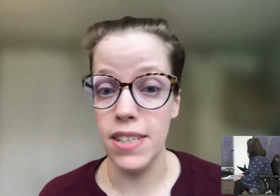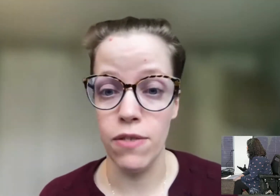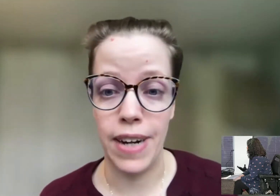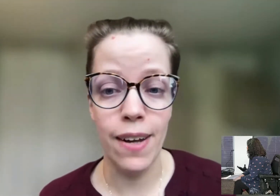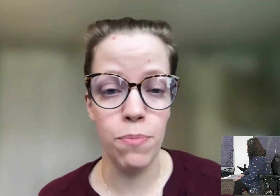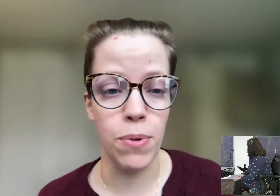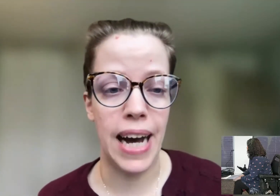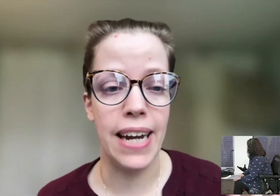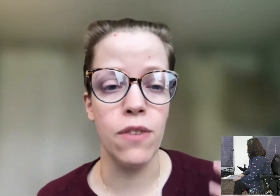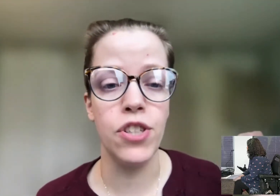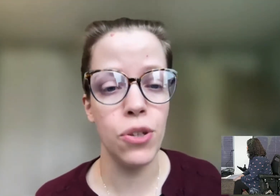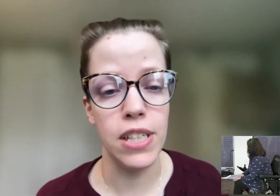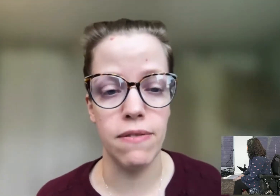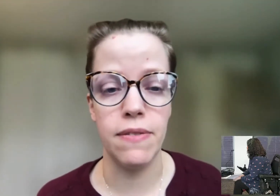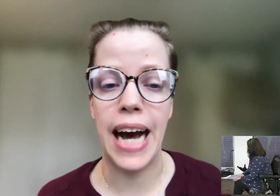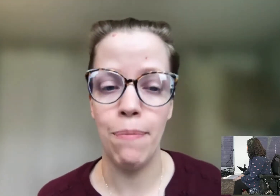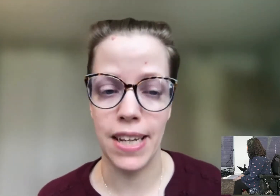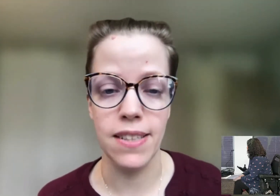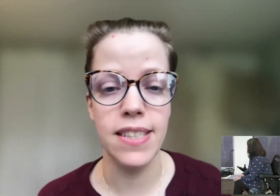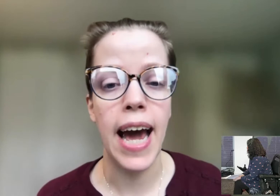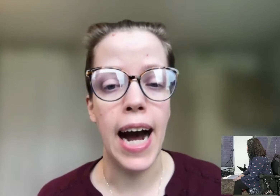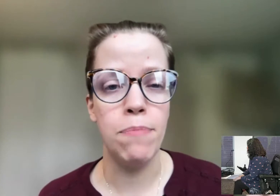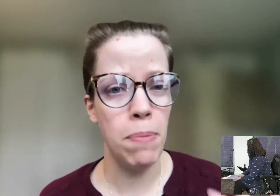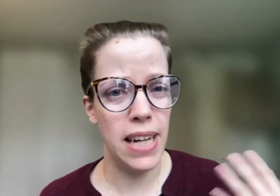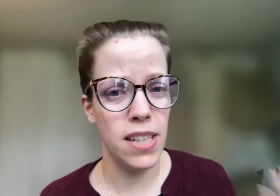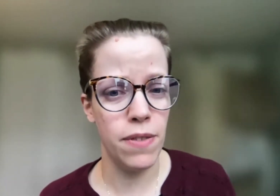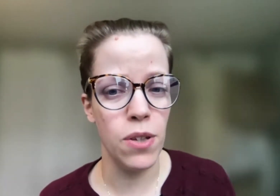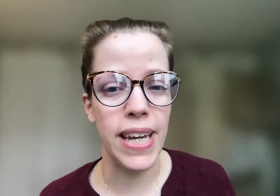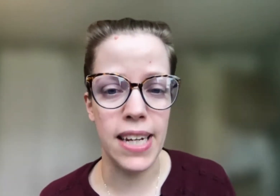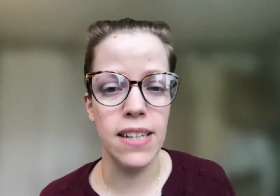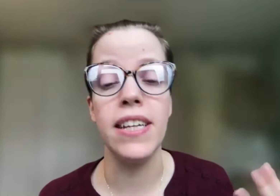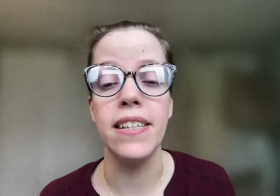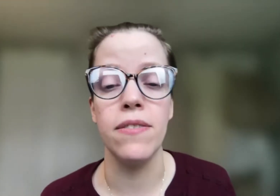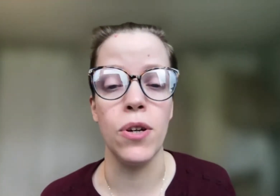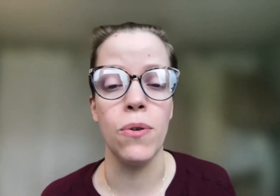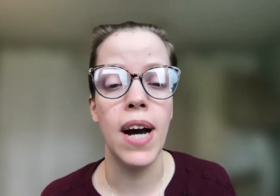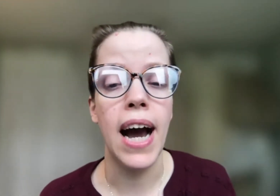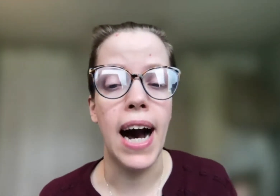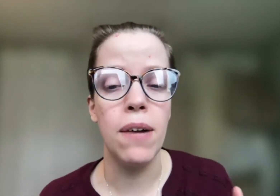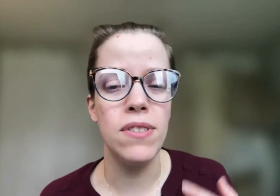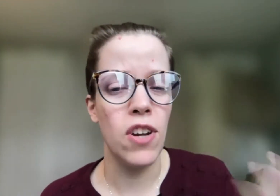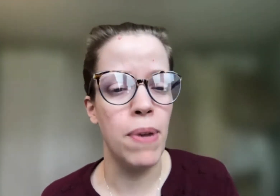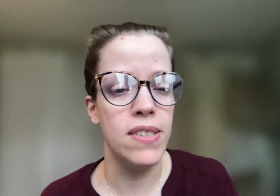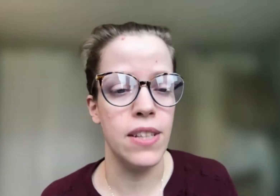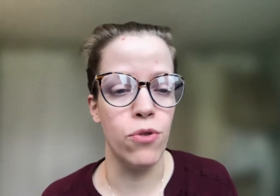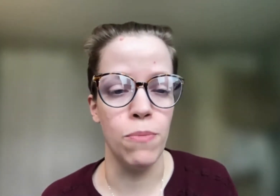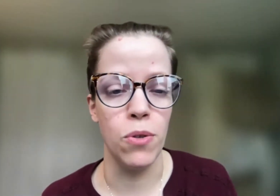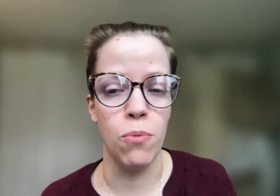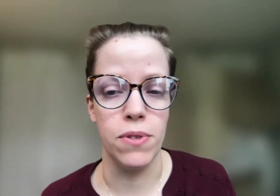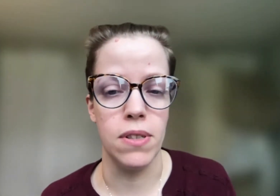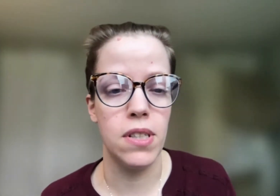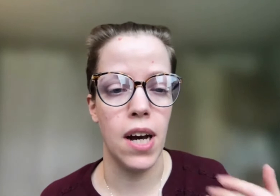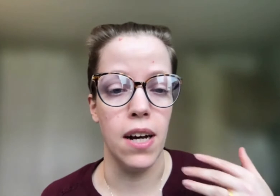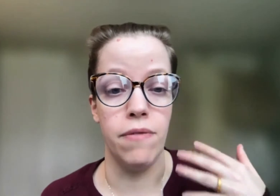first interview for a health board had over 250 applicants, and people actually flew in to interview. I was the only person in the room